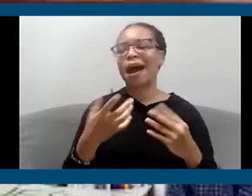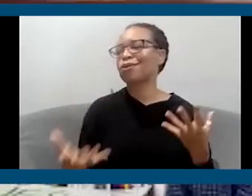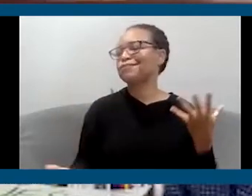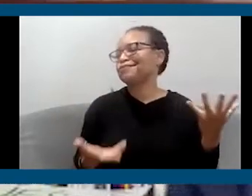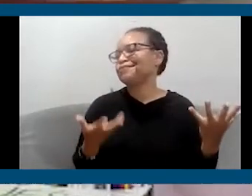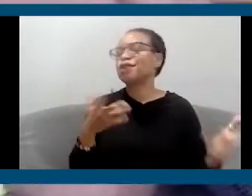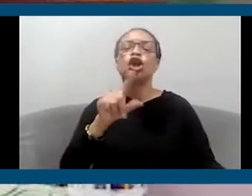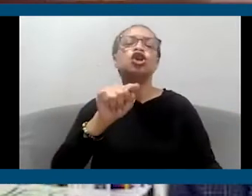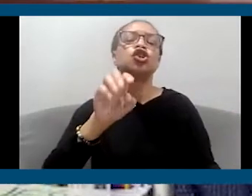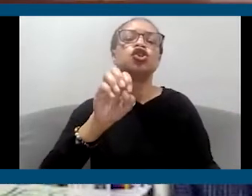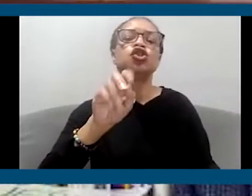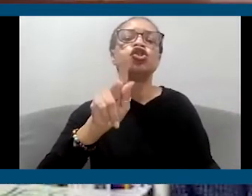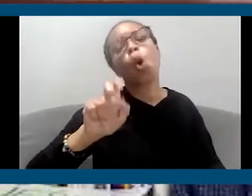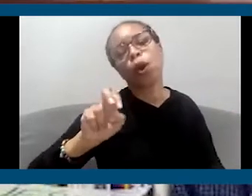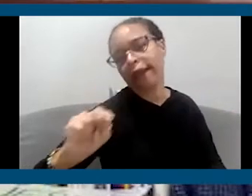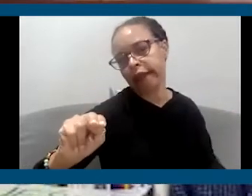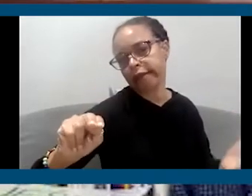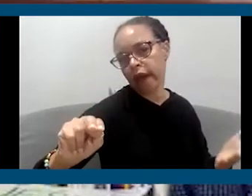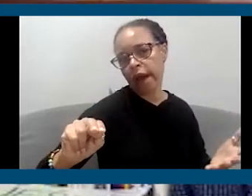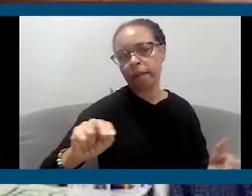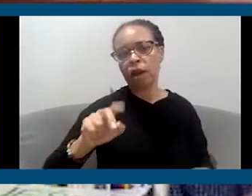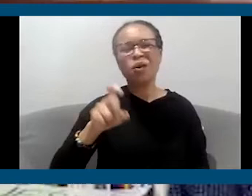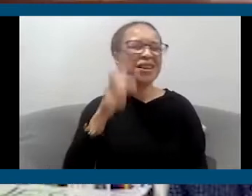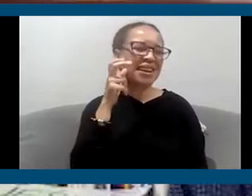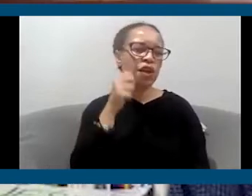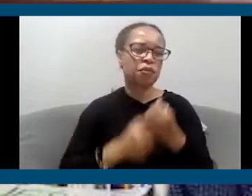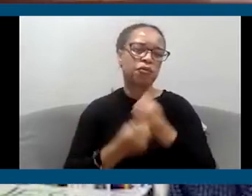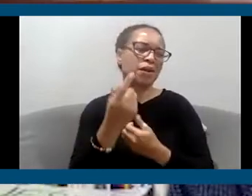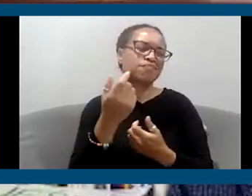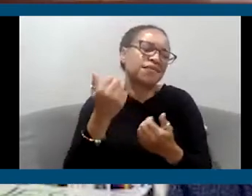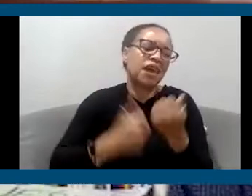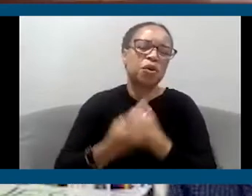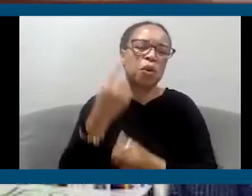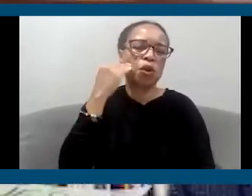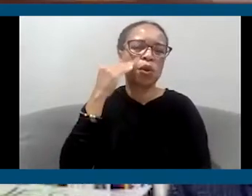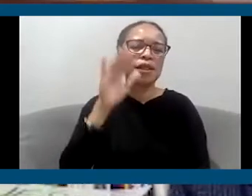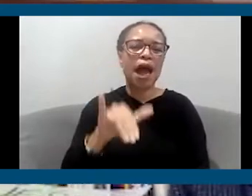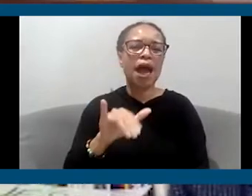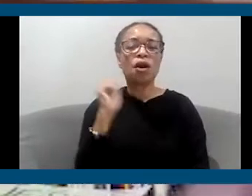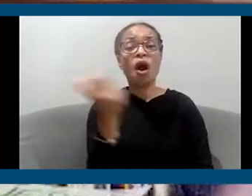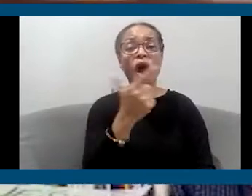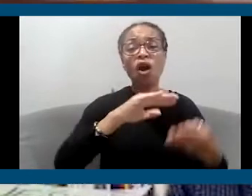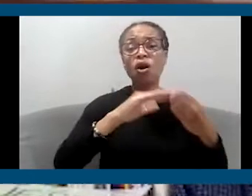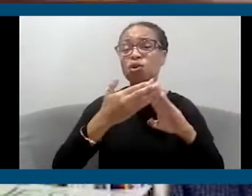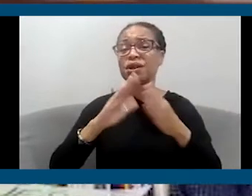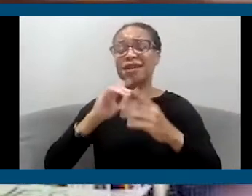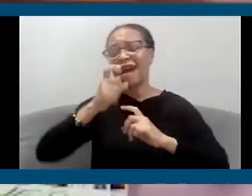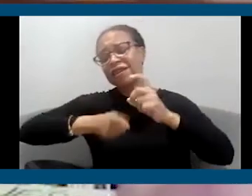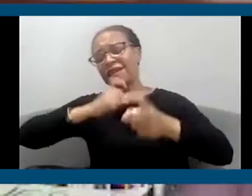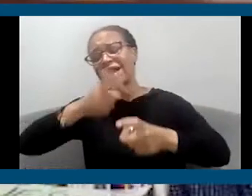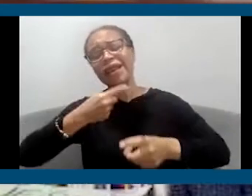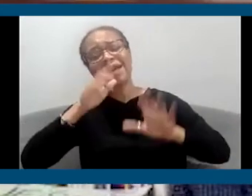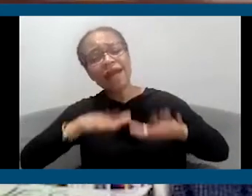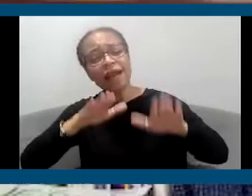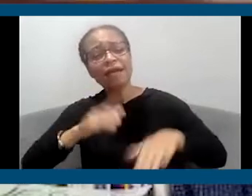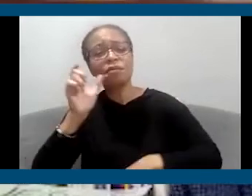not about, hey, we need to have from everybody. But, as you know very well, and everybody knows that, every community has so much to contribute. And as a Muslim, I say that we have so